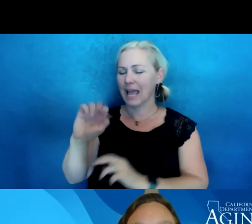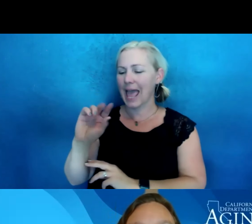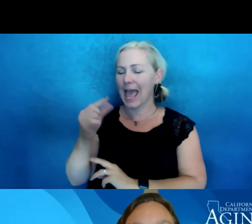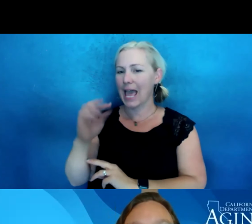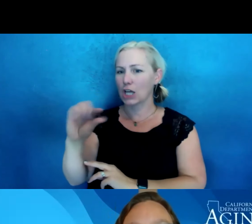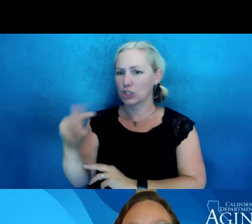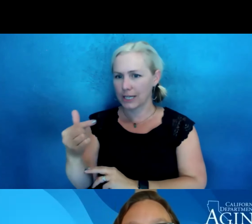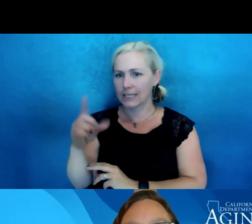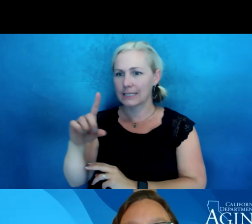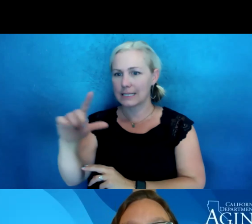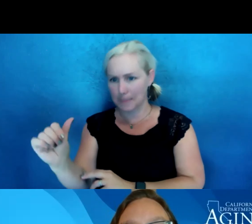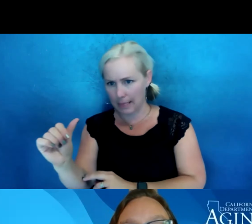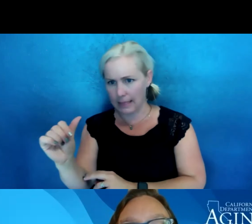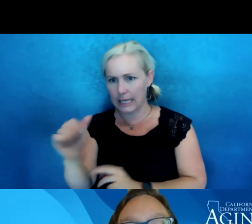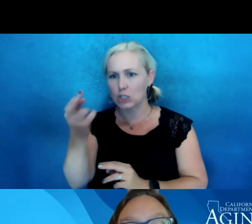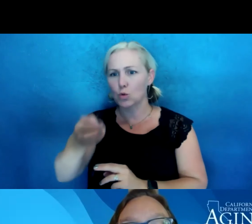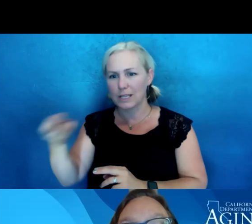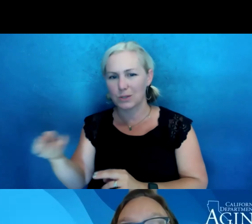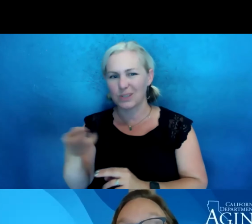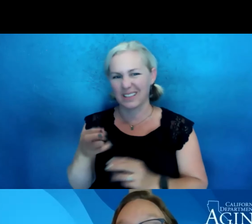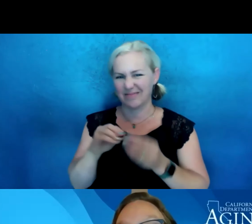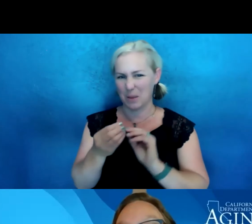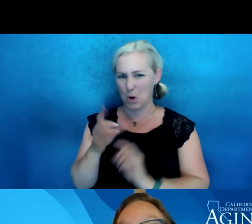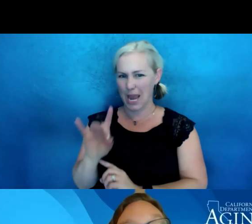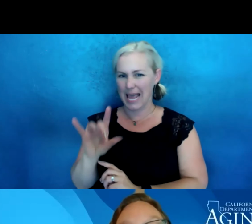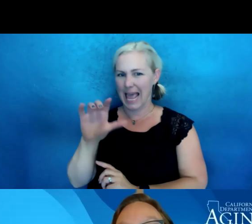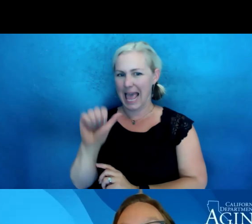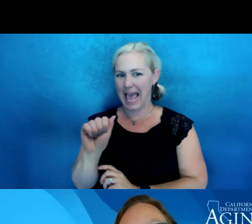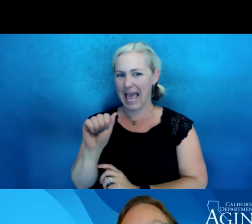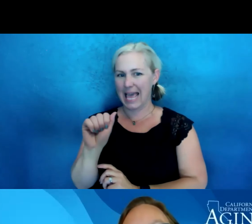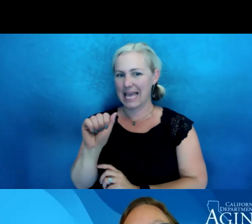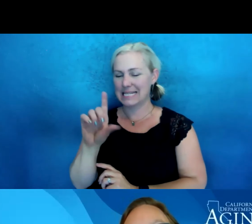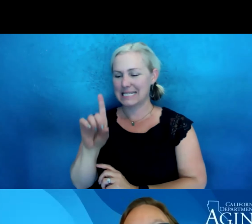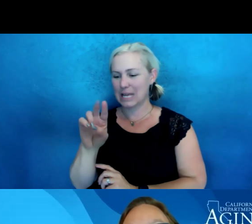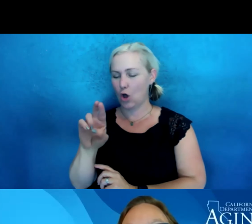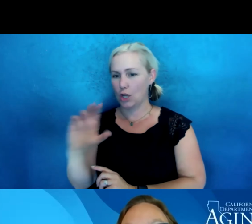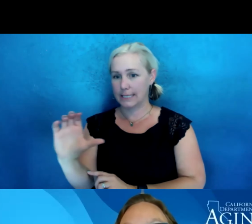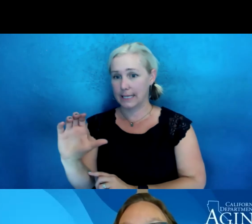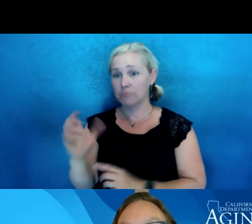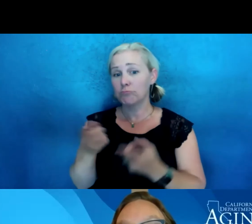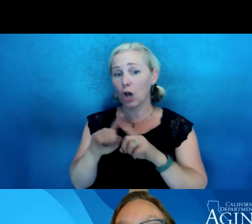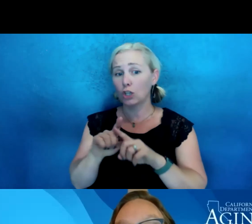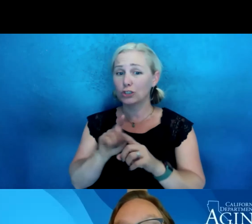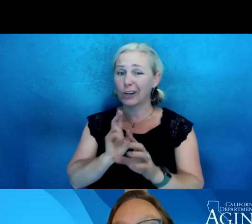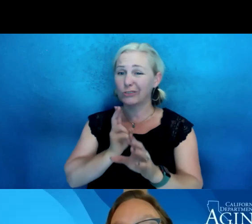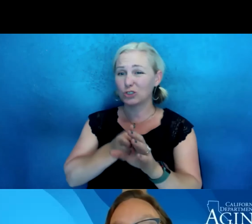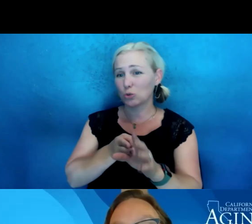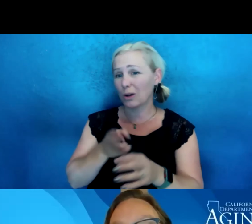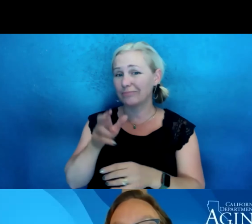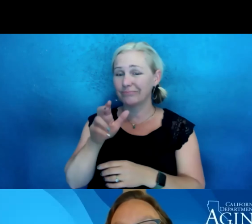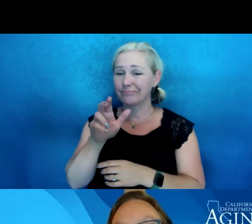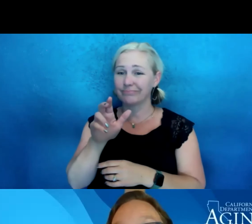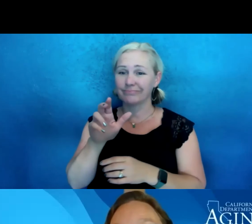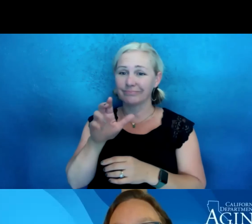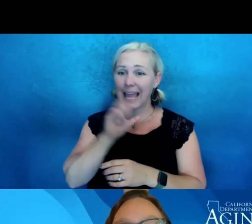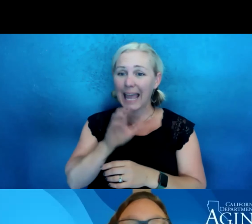public portal. That's number 98, ADRC. And it also said, let's join the age-friendly network of states that AARP has led our nation